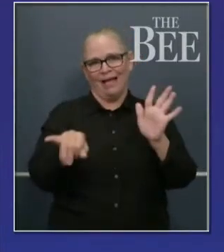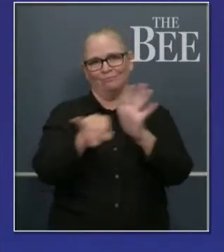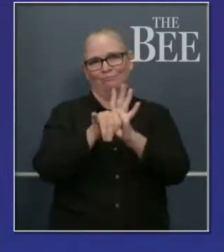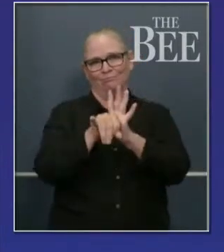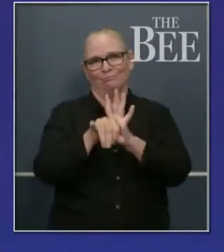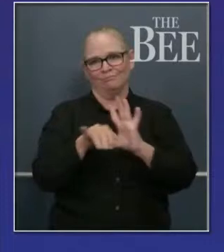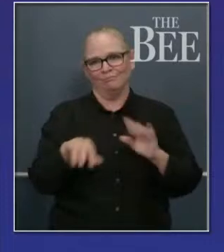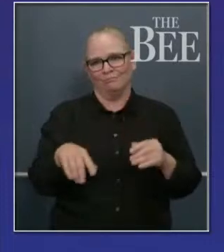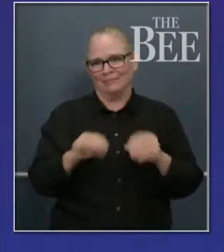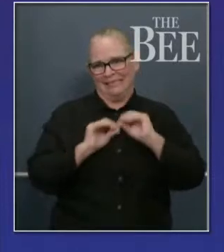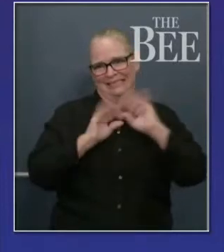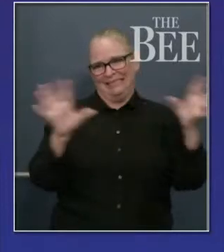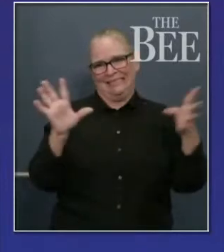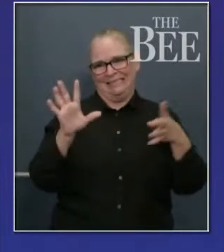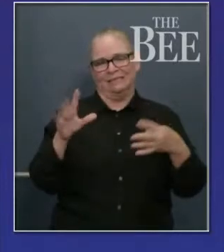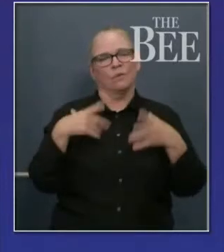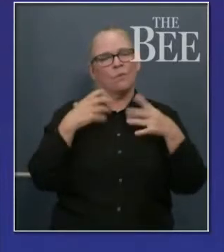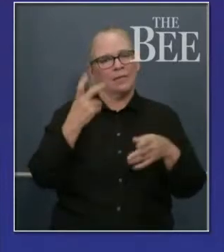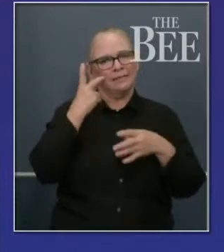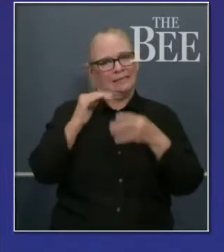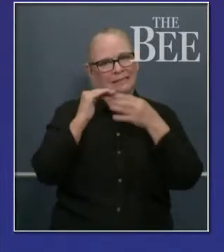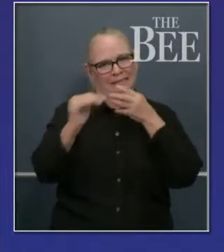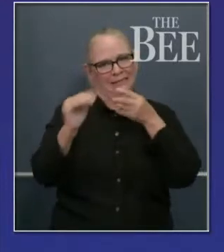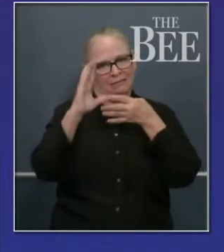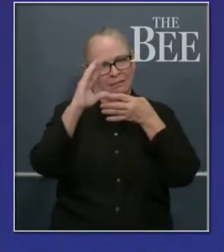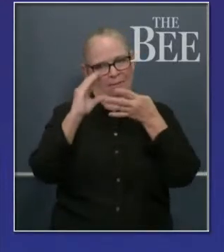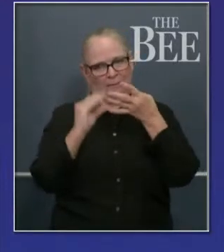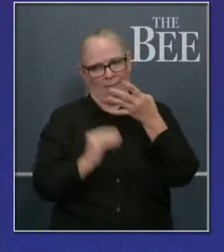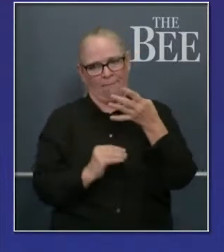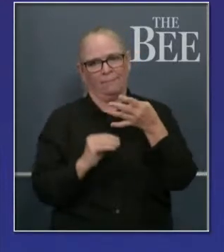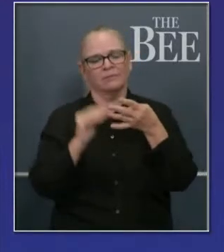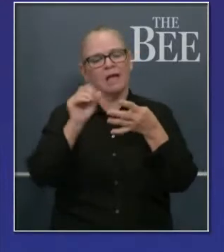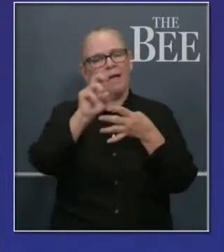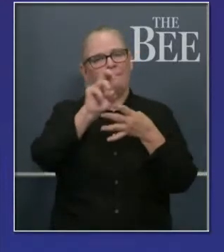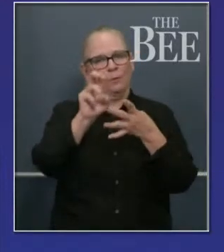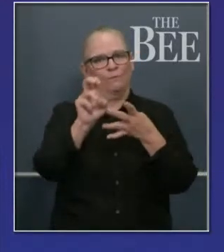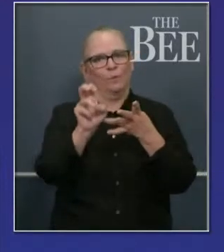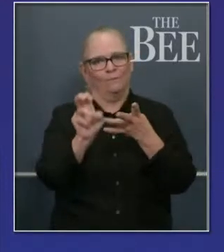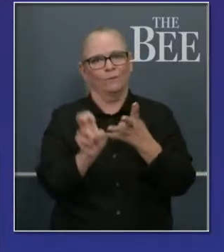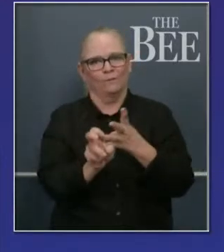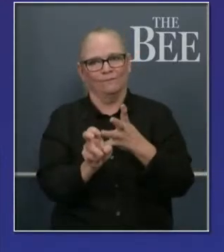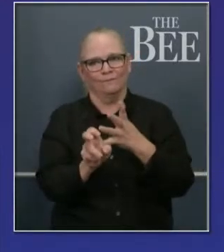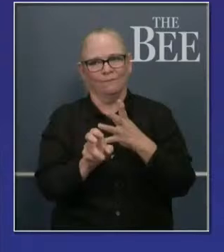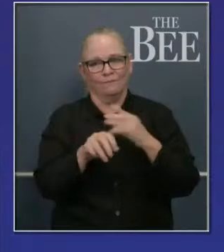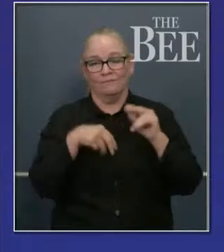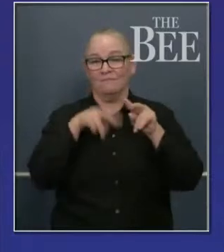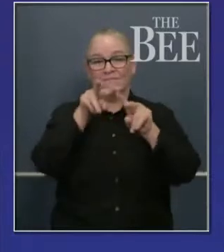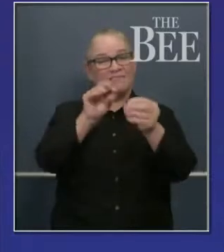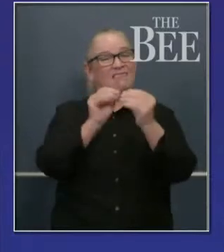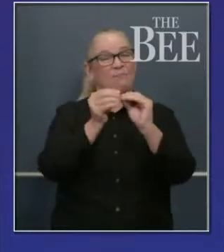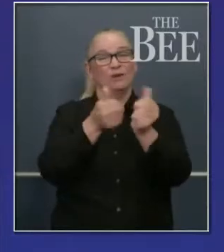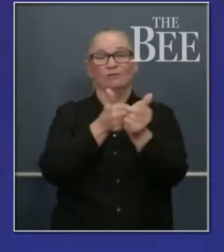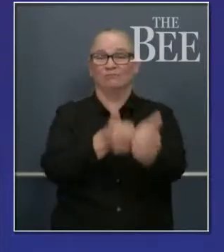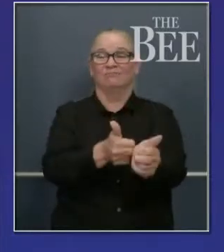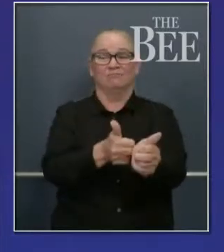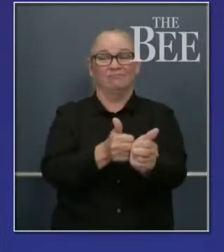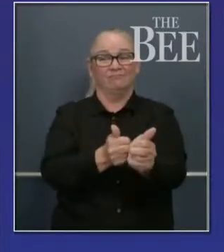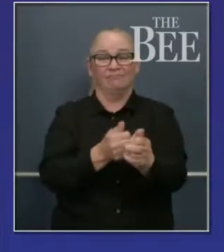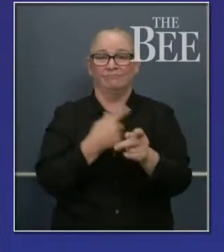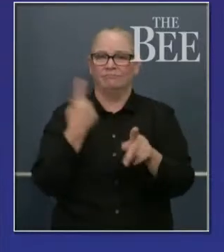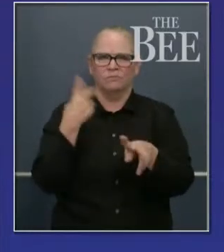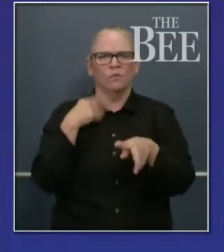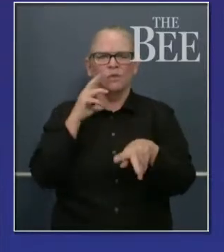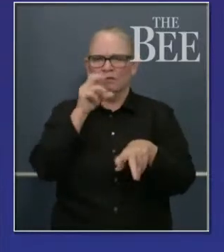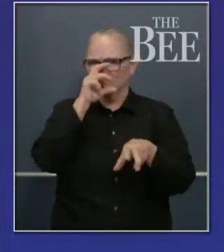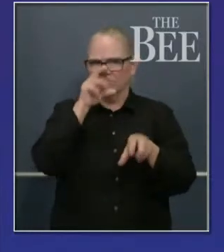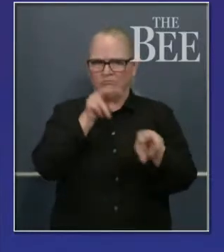want stability between tiers. And so we'll maintain our vigilance in this space, again, driven by this data,